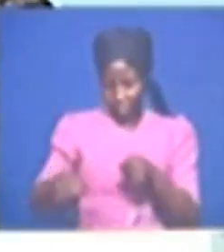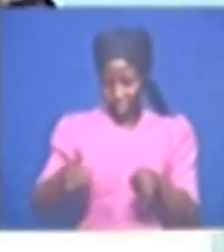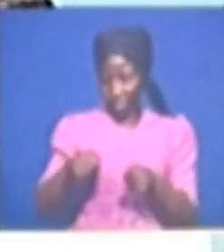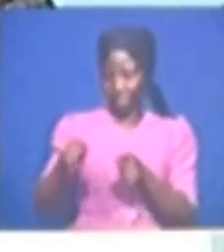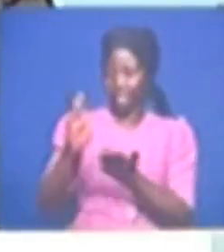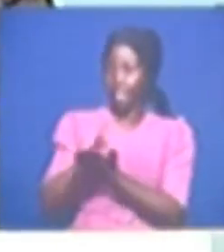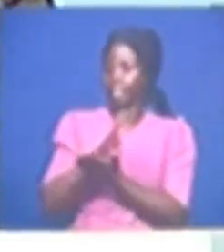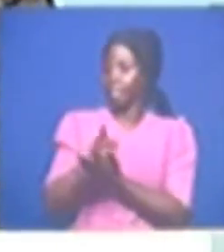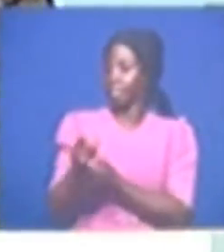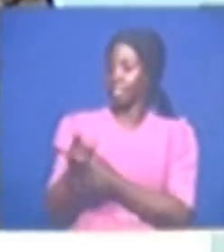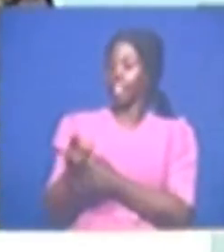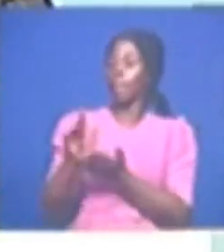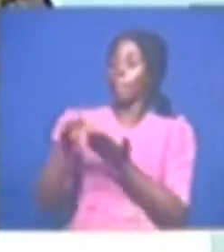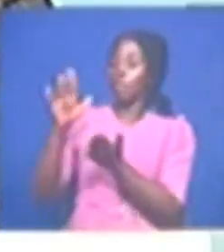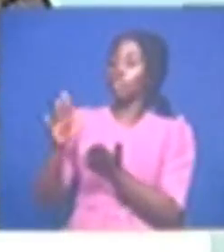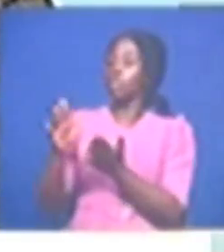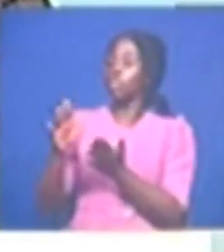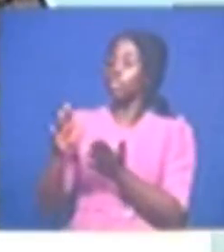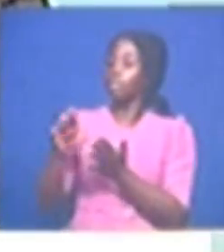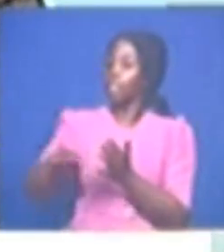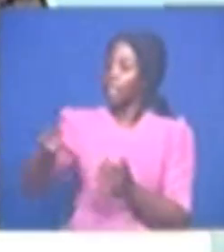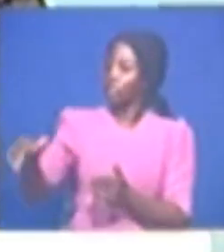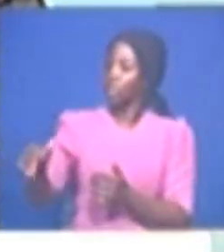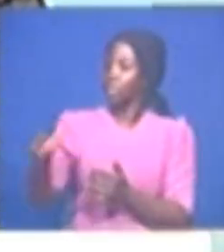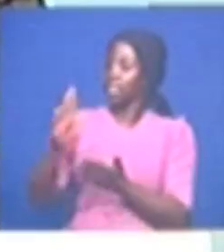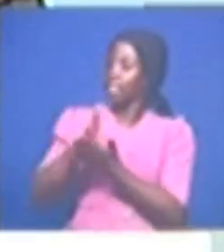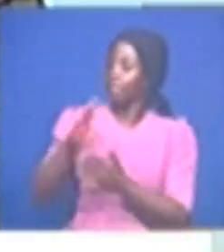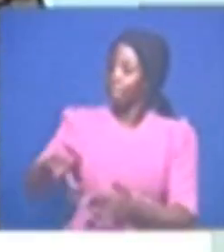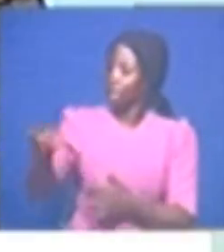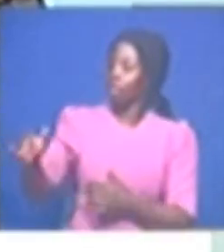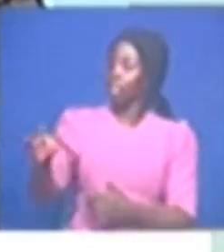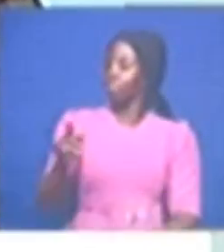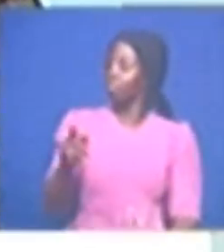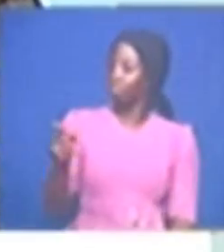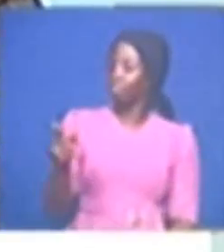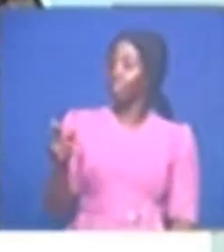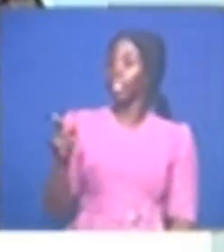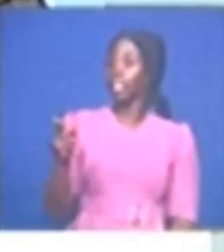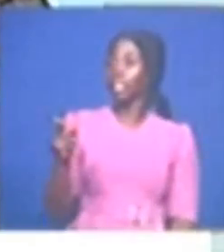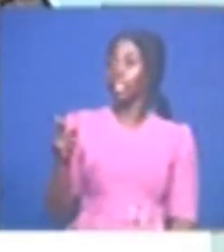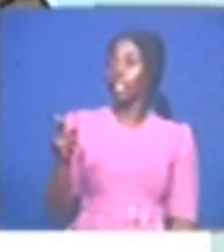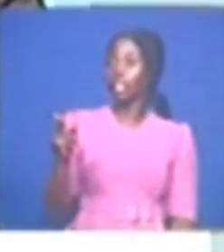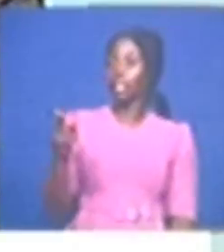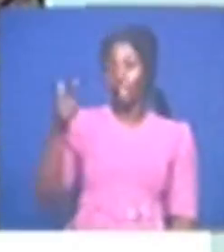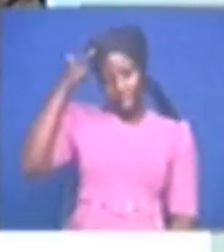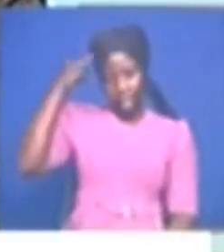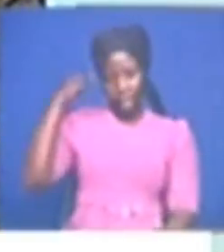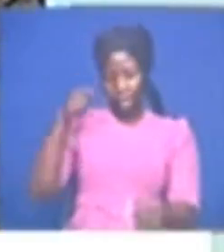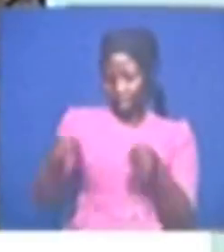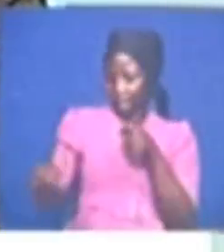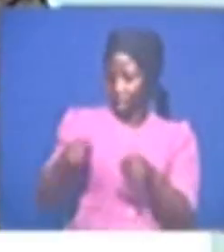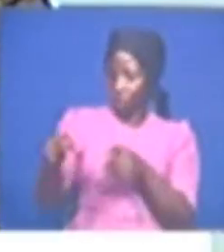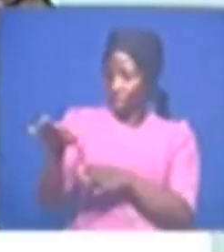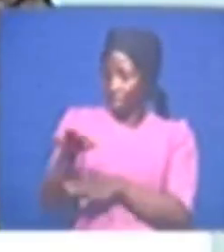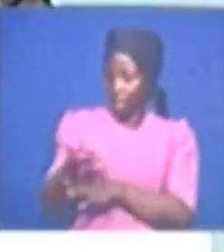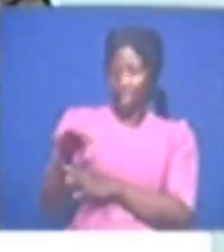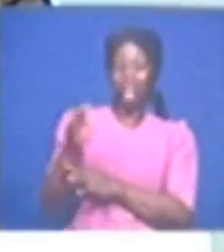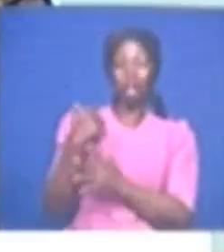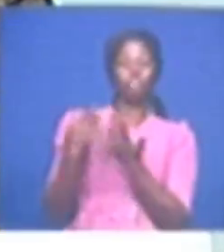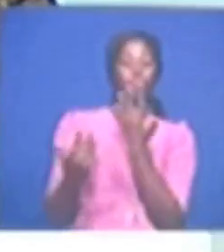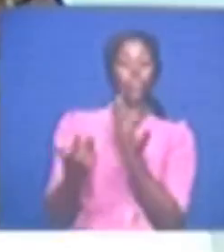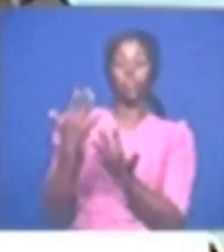most of the counties, about quite a number of counties in the charcoal hotspots have banned charcoal. But right